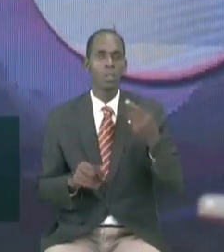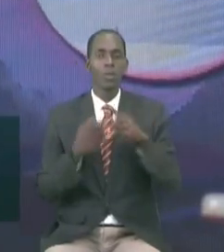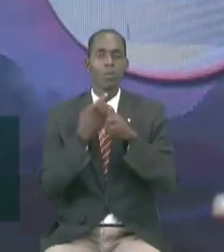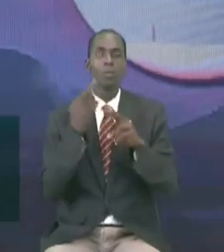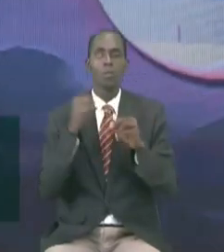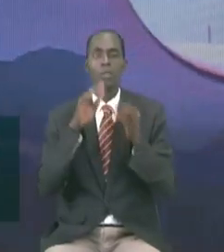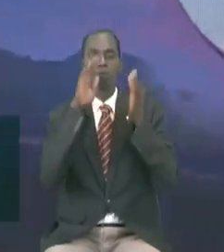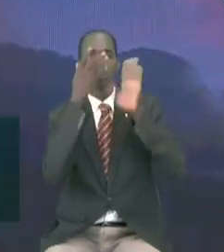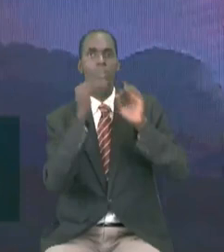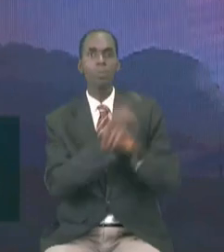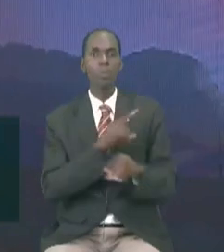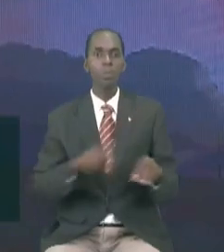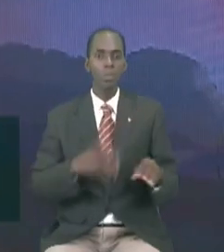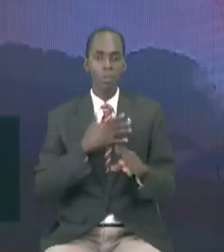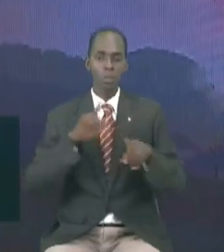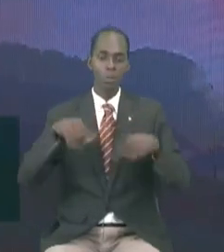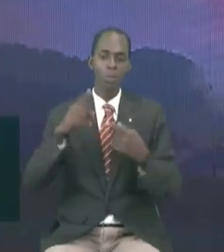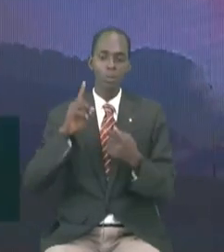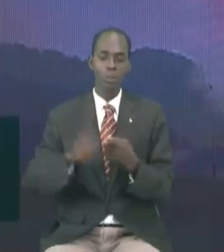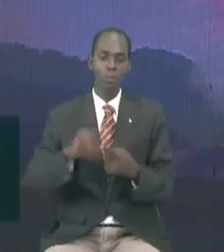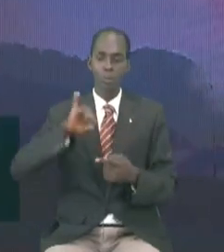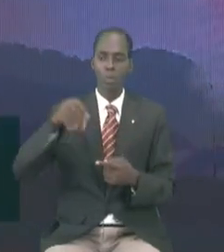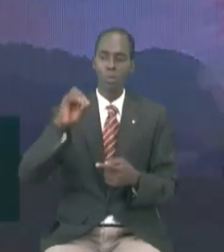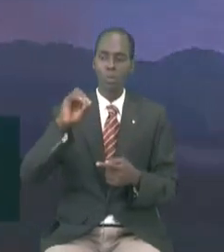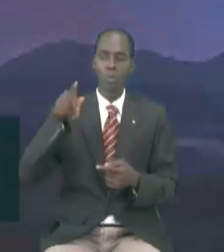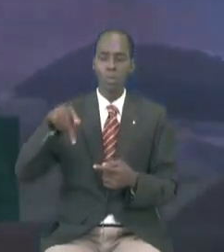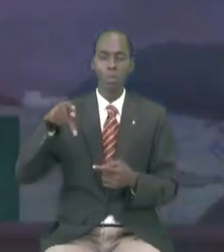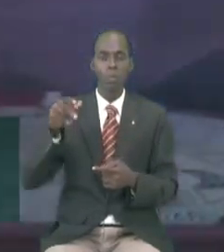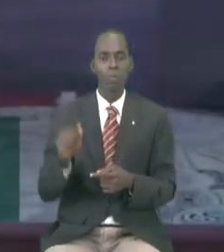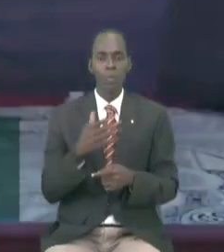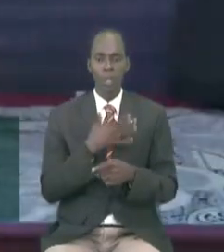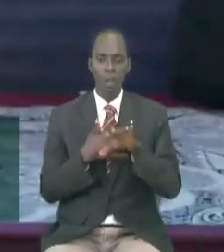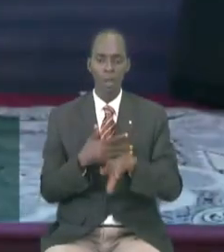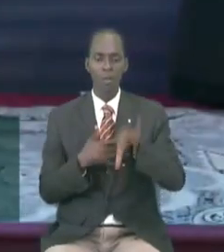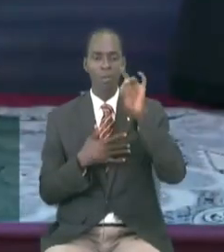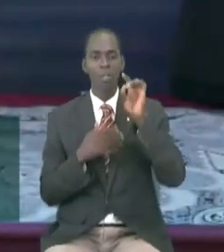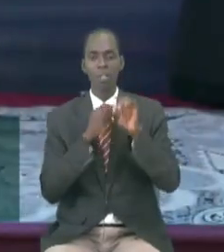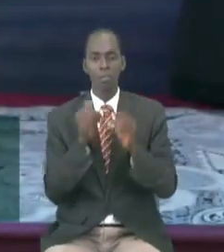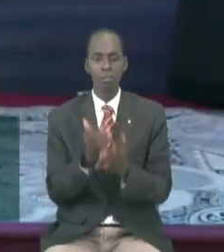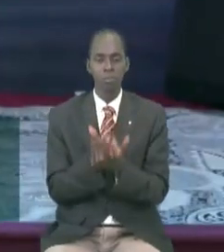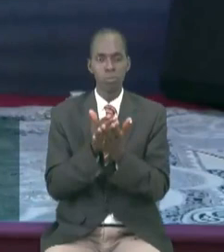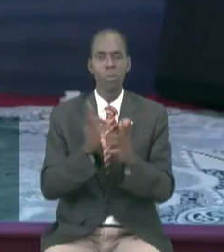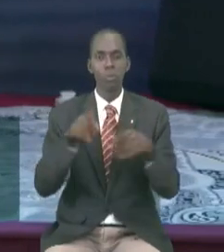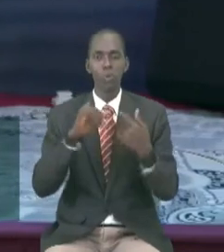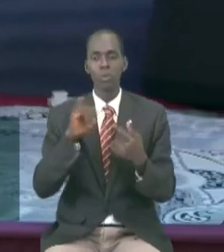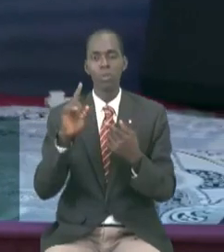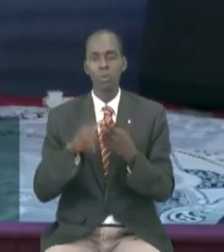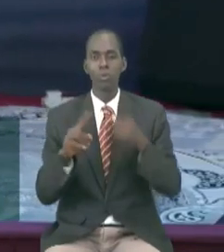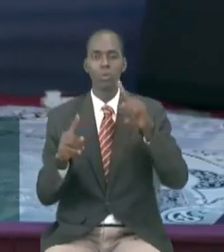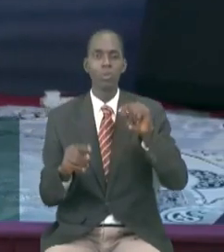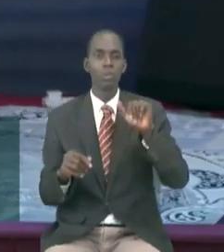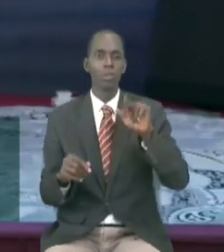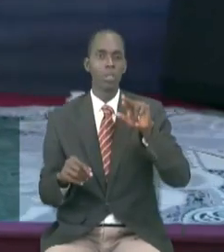Tarshish. So he paid the fare thereof and went down into